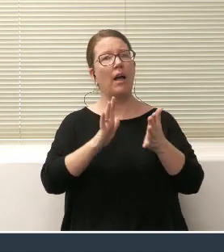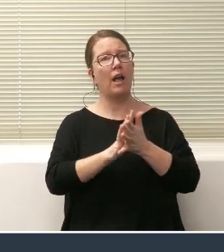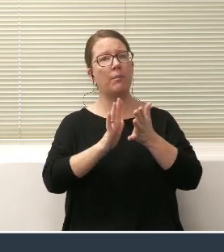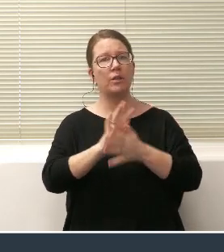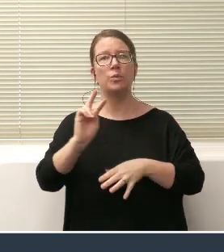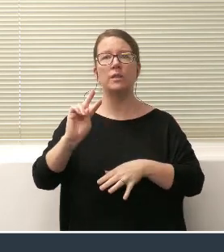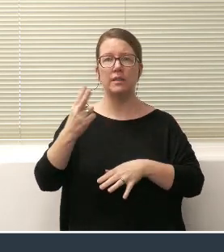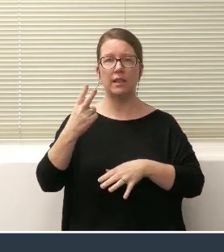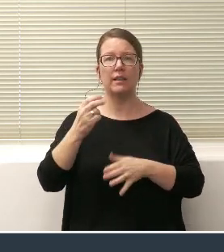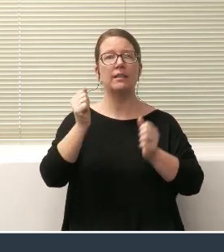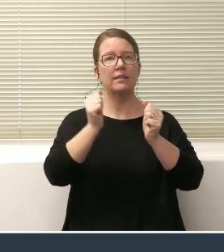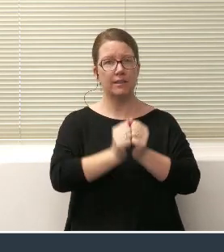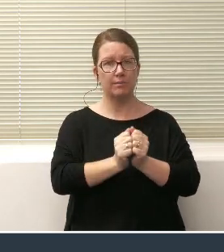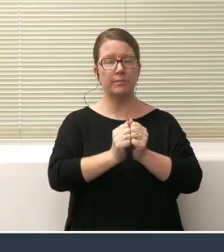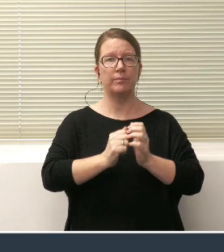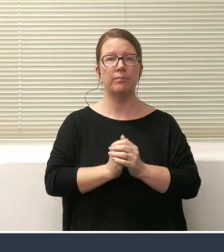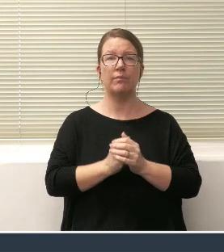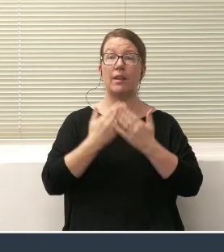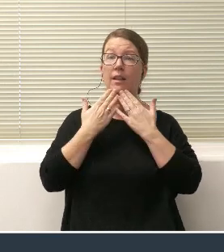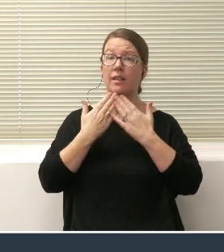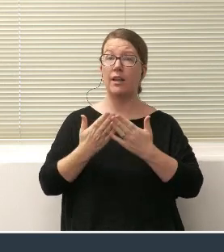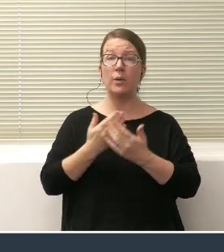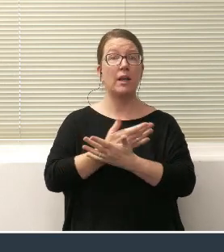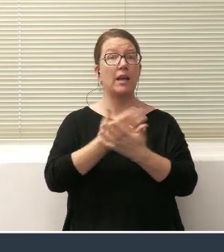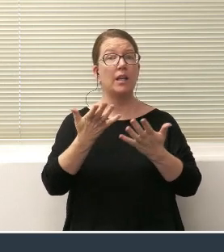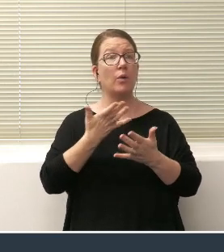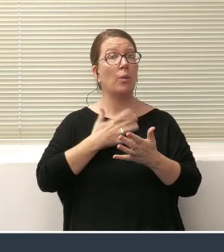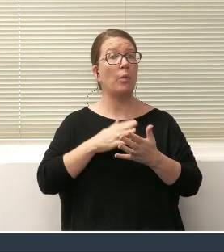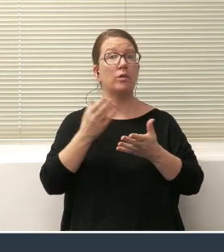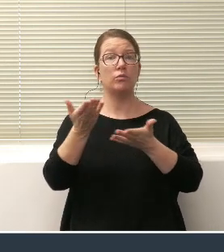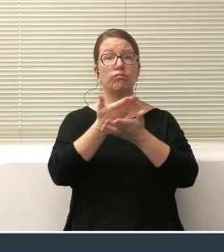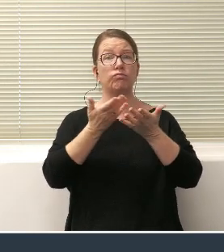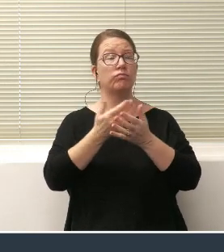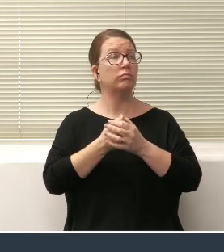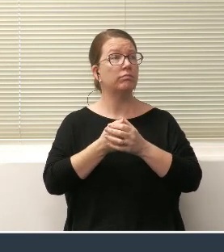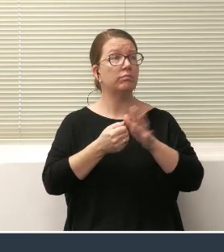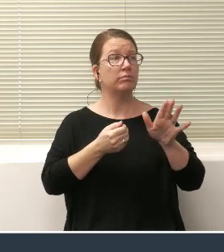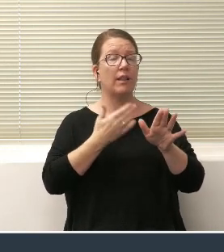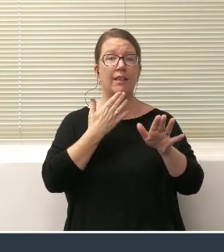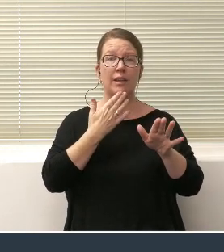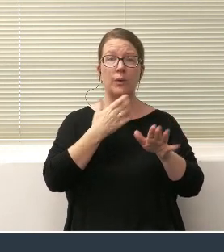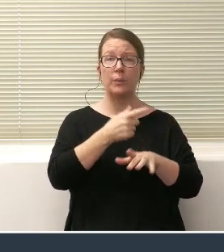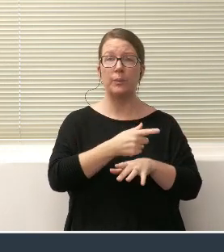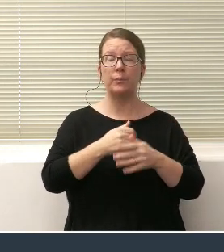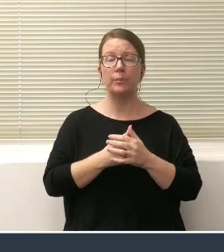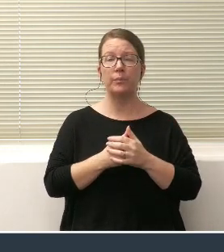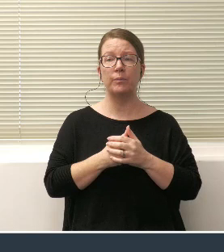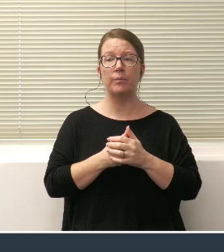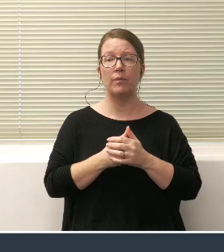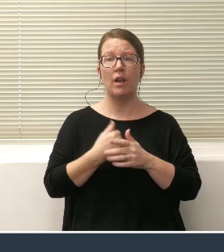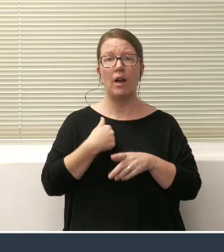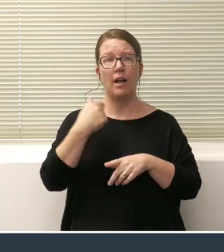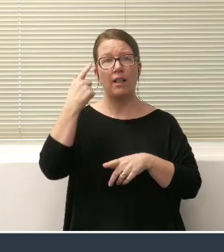it. Thank you very much, Councillor Bogue. Would anyone else like to speak to the motion? Deputy Mayor Brosnan. Thank you very much. I think that was